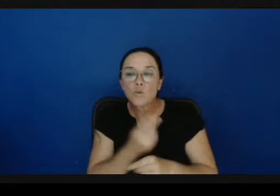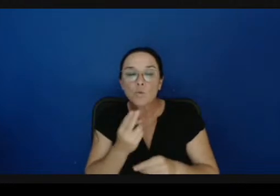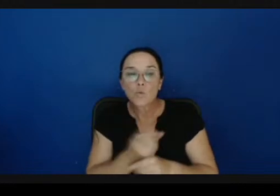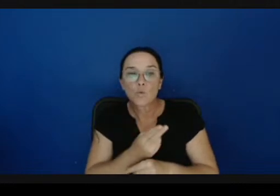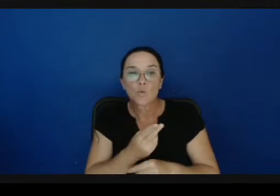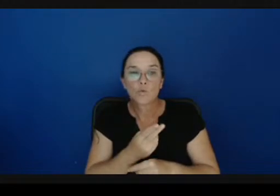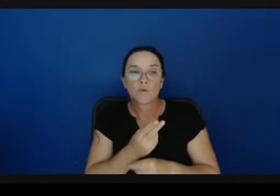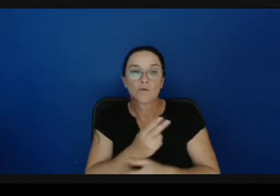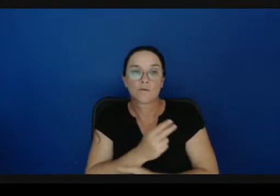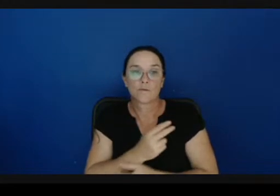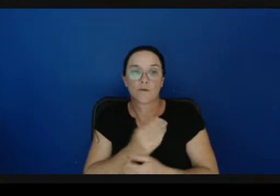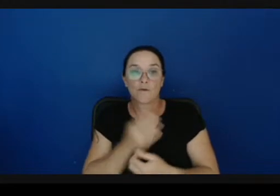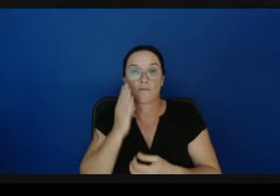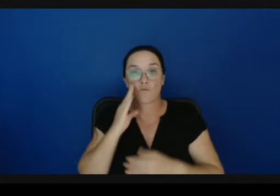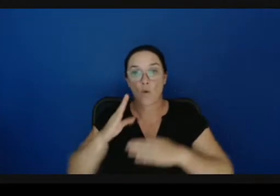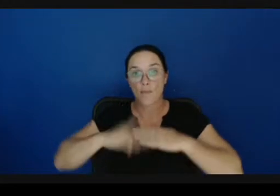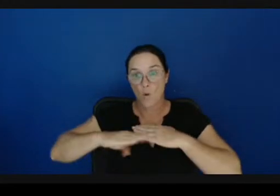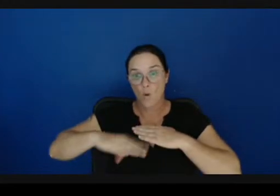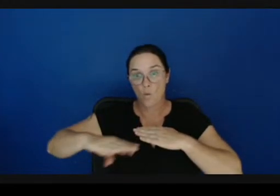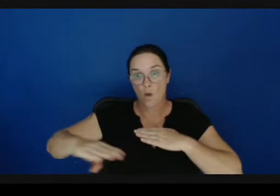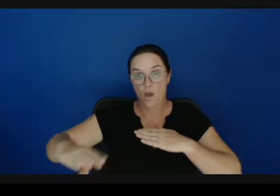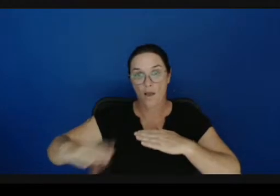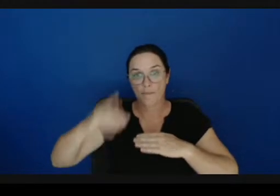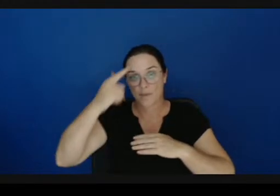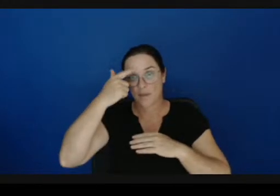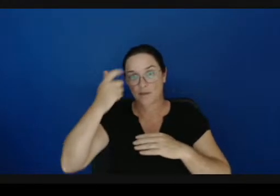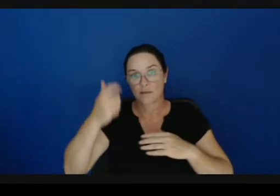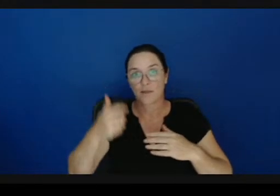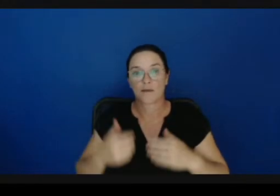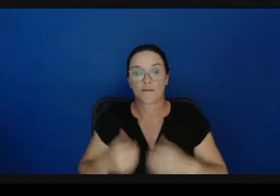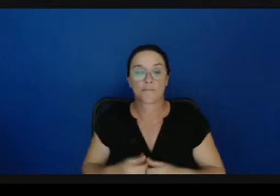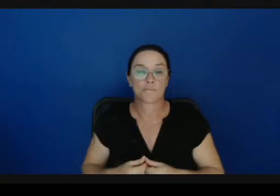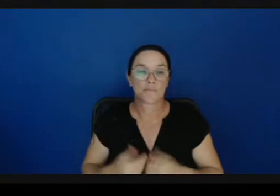for the boardwalk, because they have